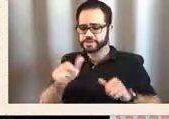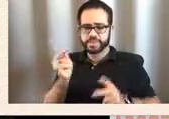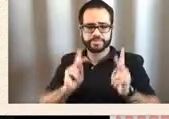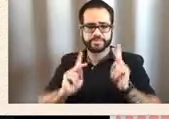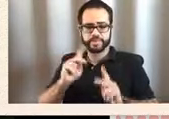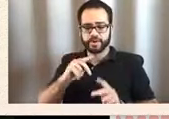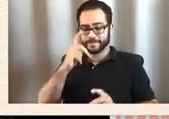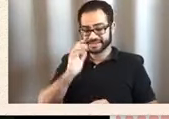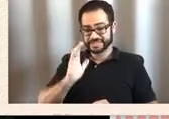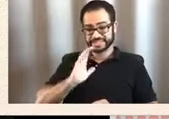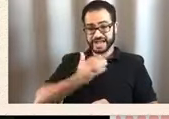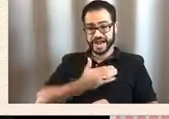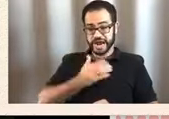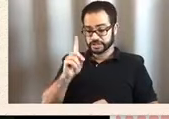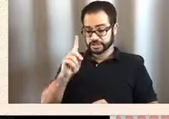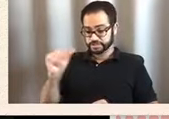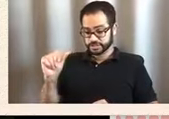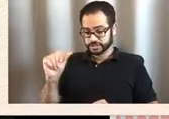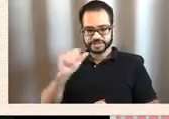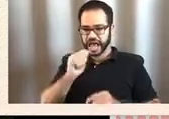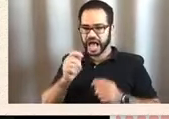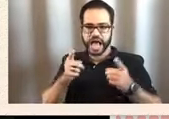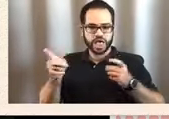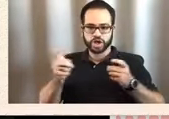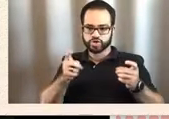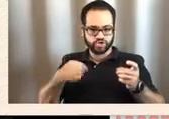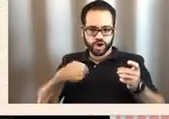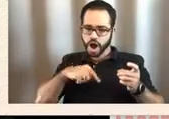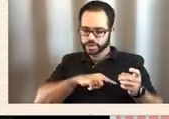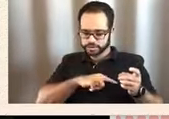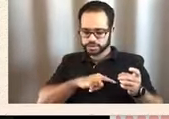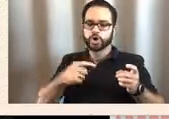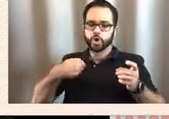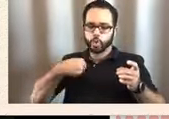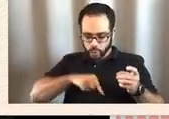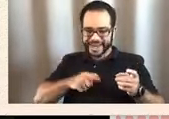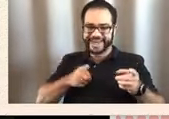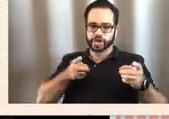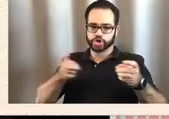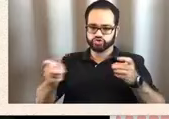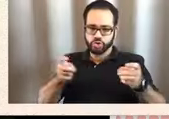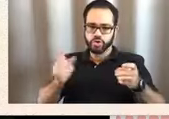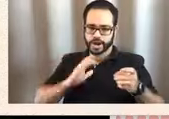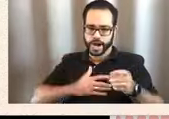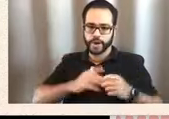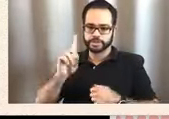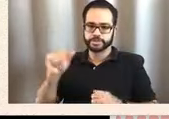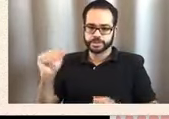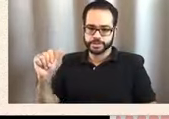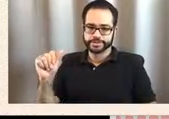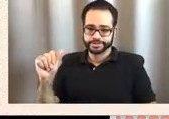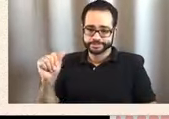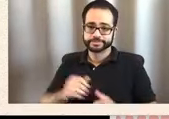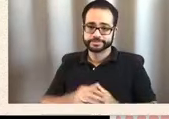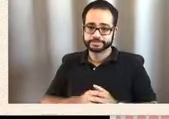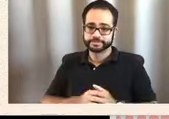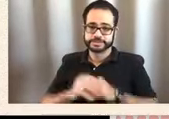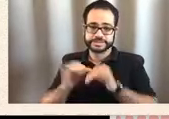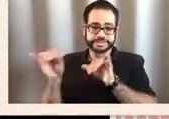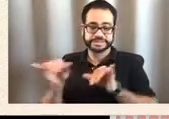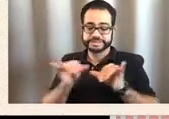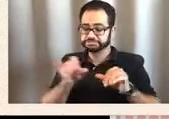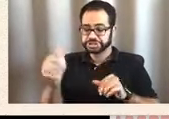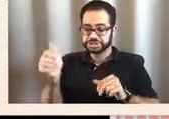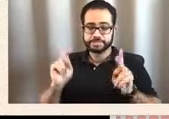doesn't control us, we control our disability. And just like everybody else,